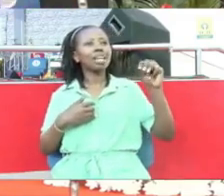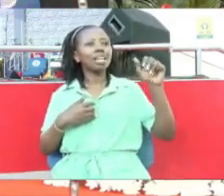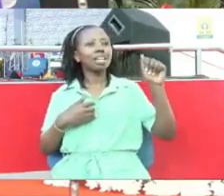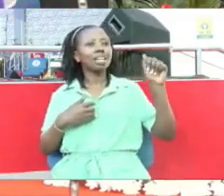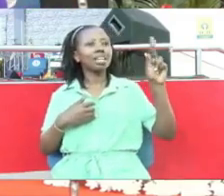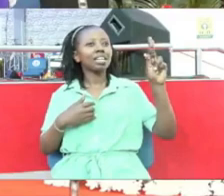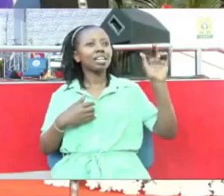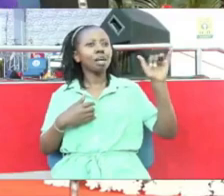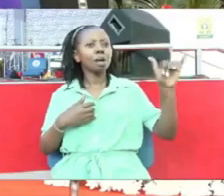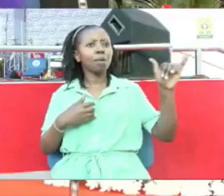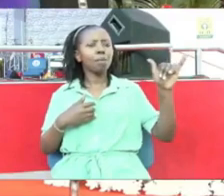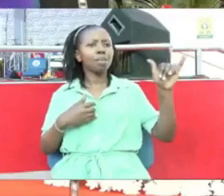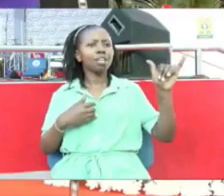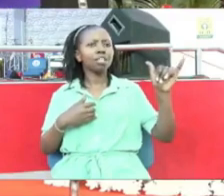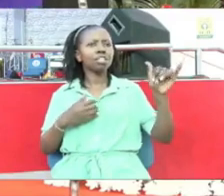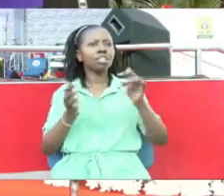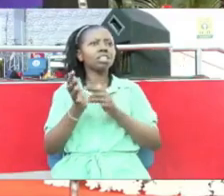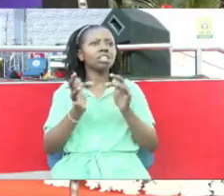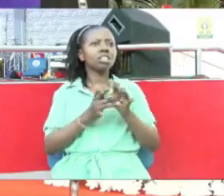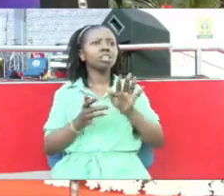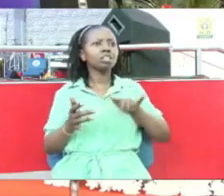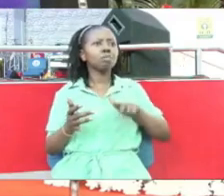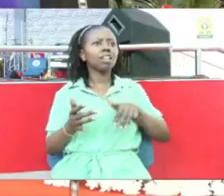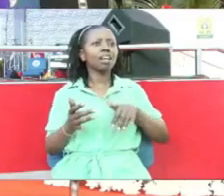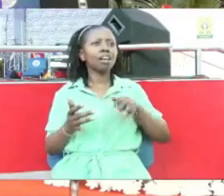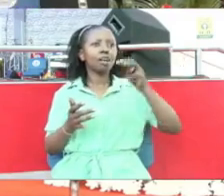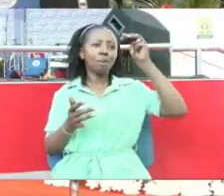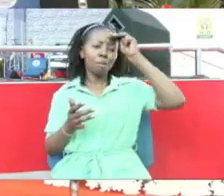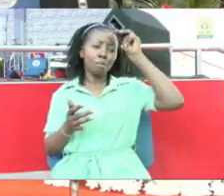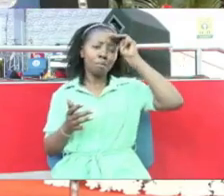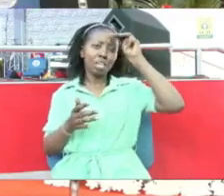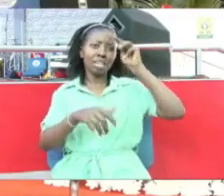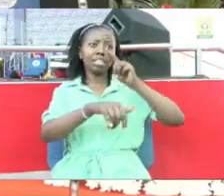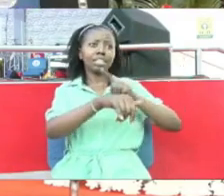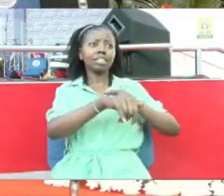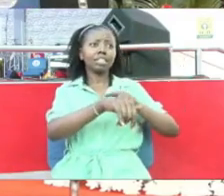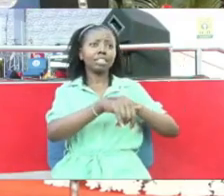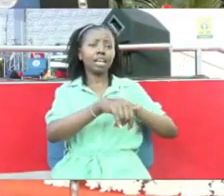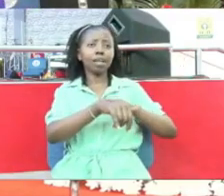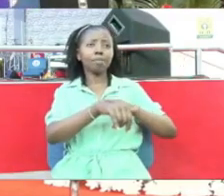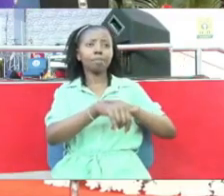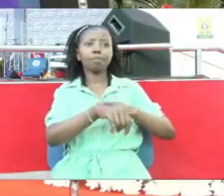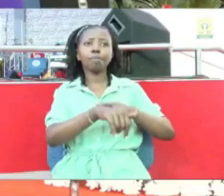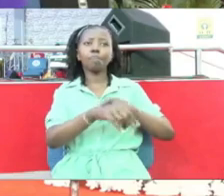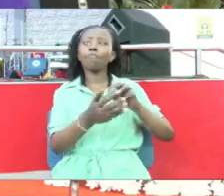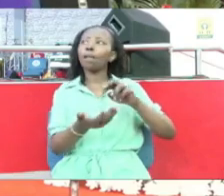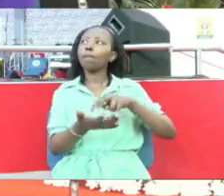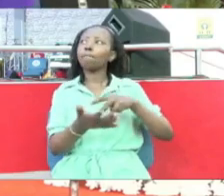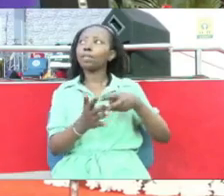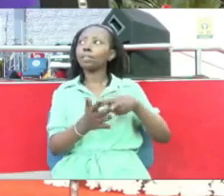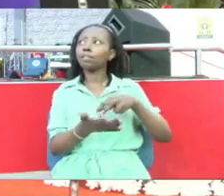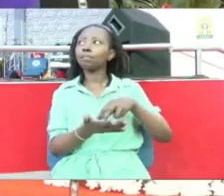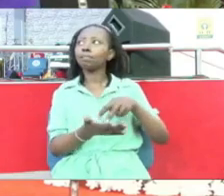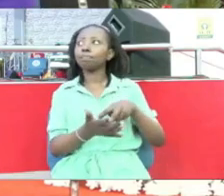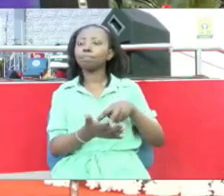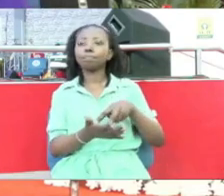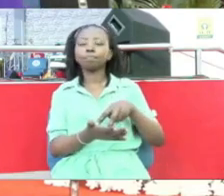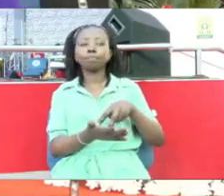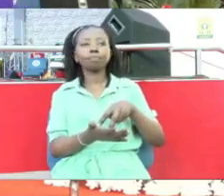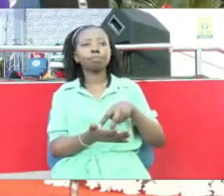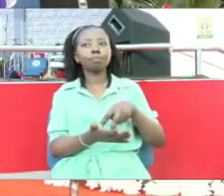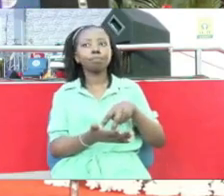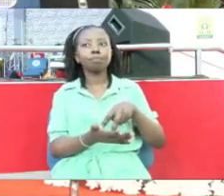Unaweza kuwa na hudumu kwenye kitengo balibali washamanzi, wale ambao wako katika ibada, lakini inafika